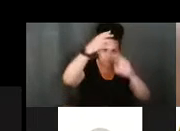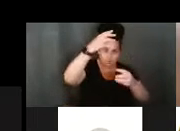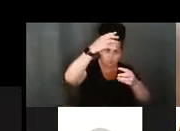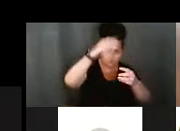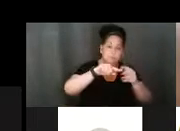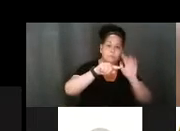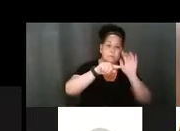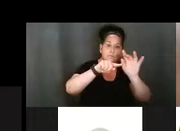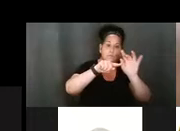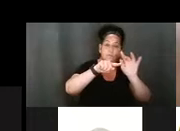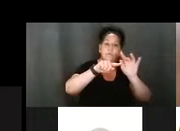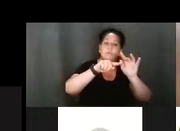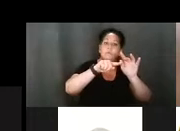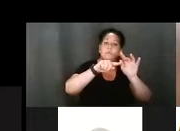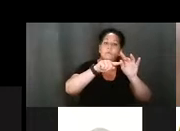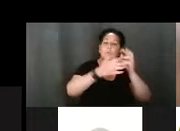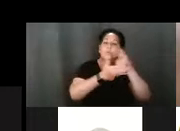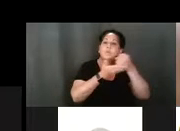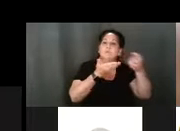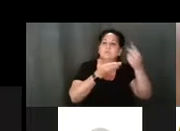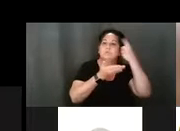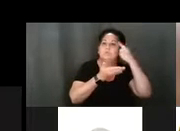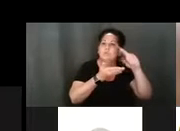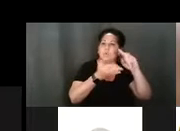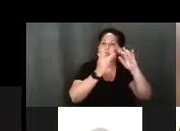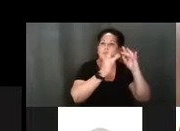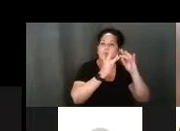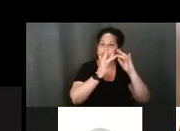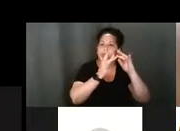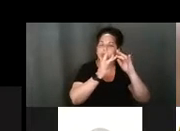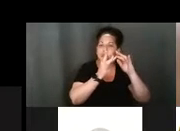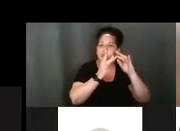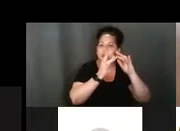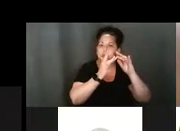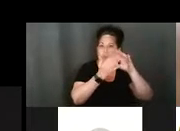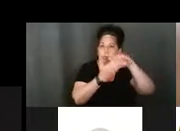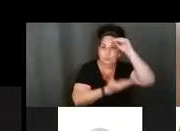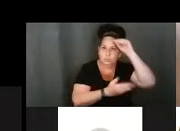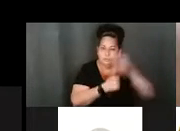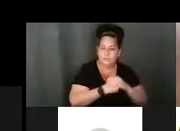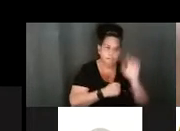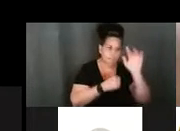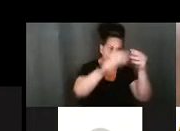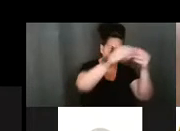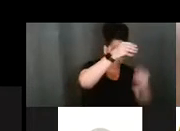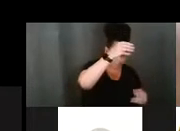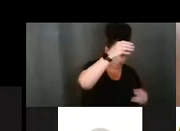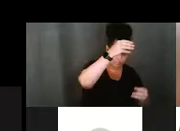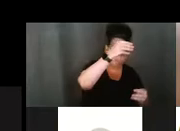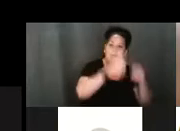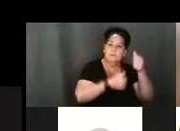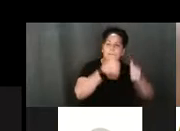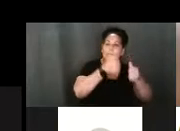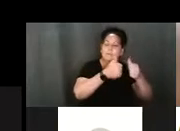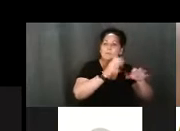learning. You will select parent training workshops and the session you would like to view. Again, I would like